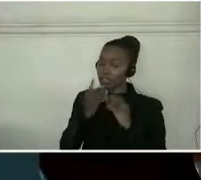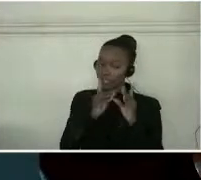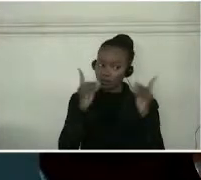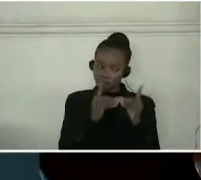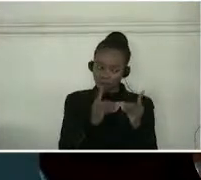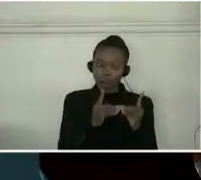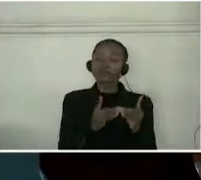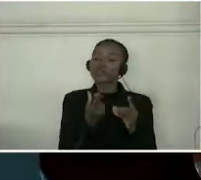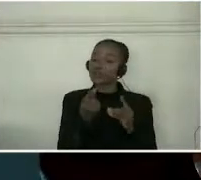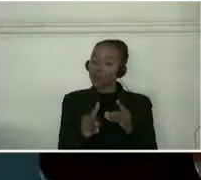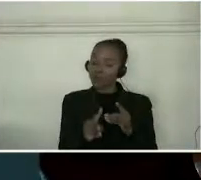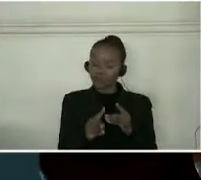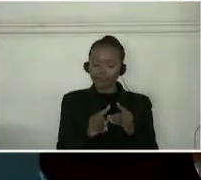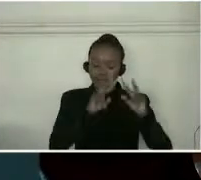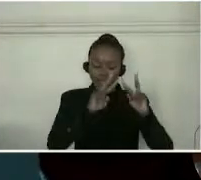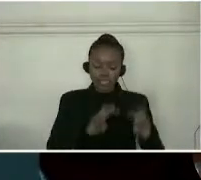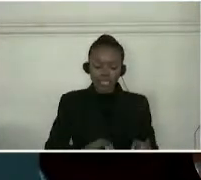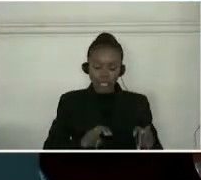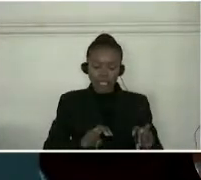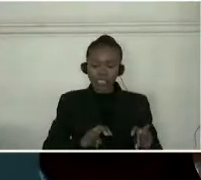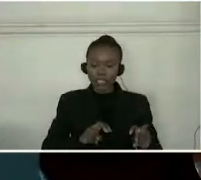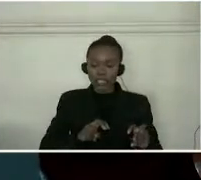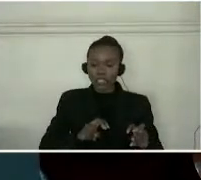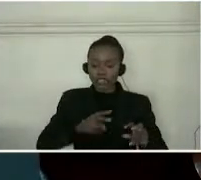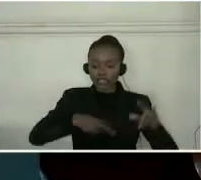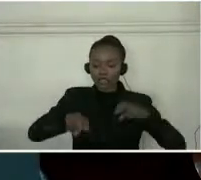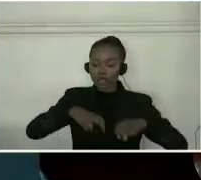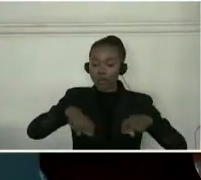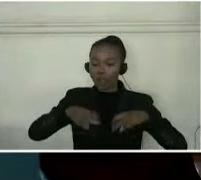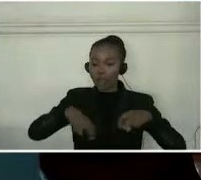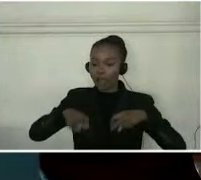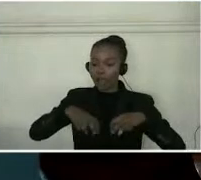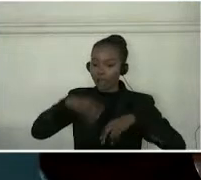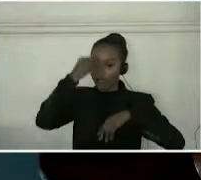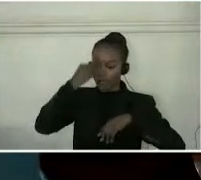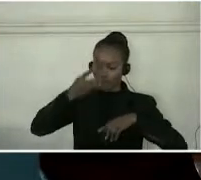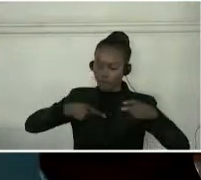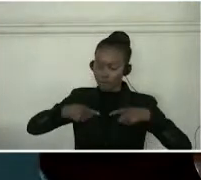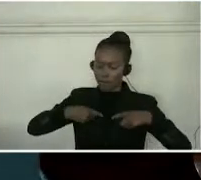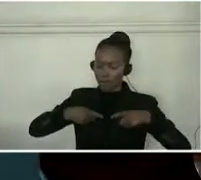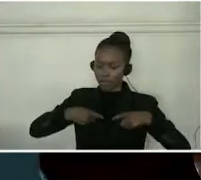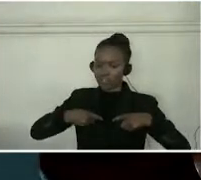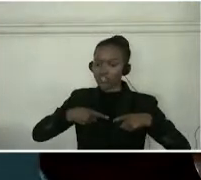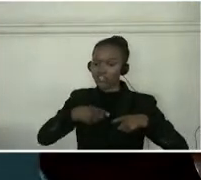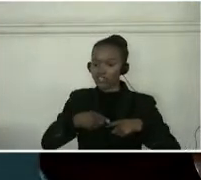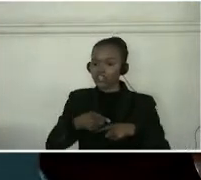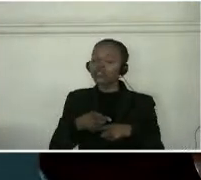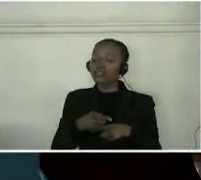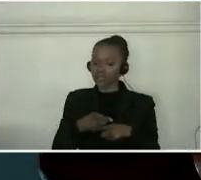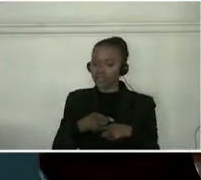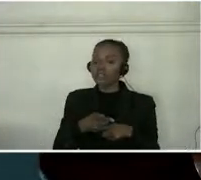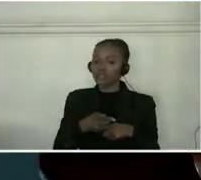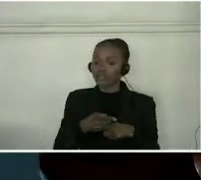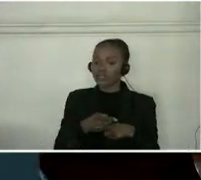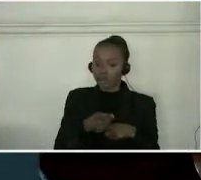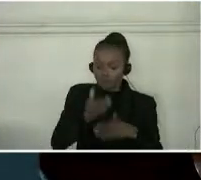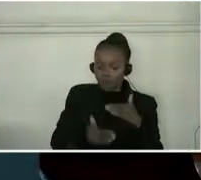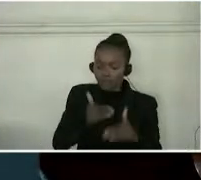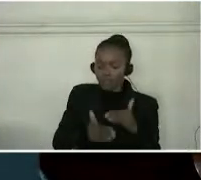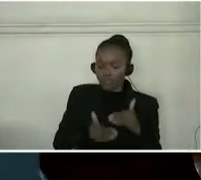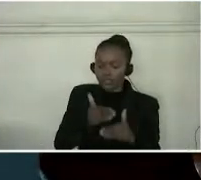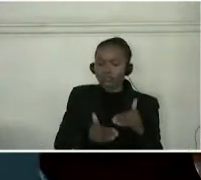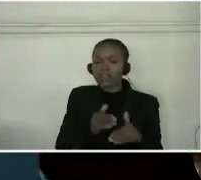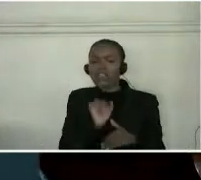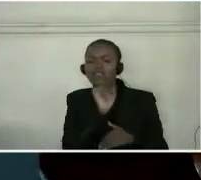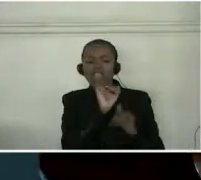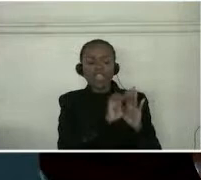in the western cape cultural affairs and sports department to learn how they managed to merge the process of the two departments and see what lessons